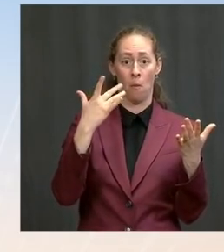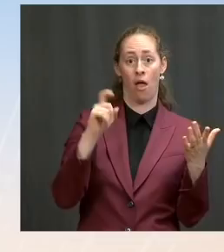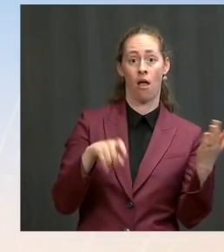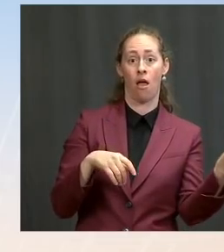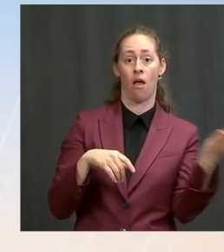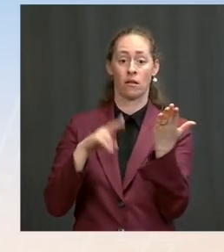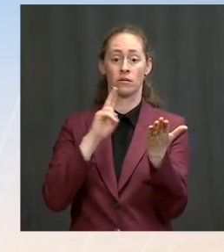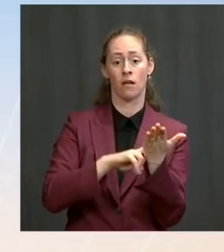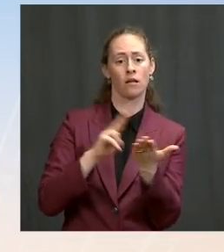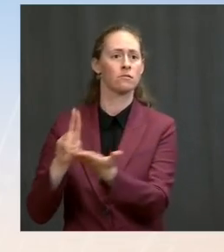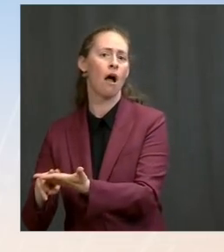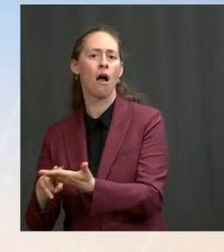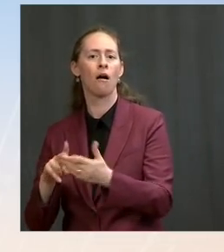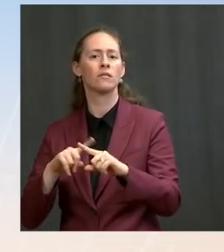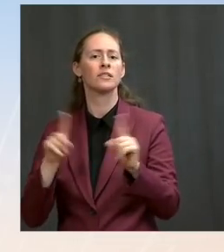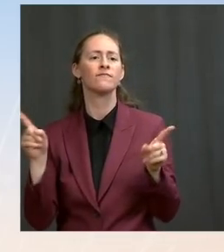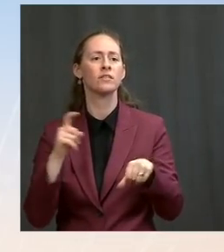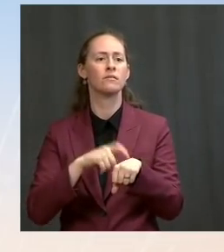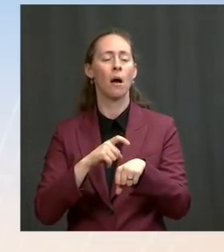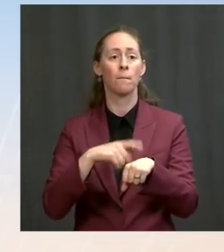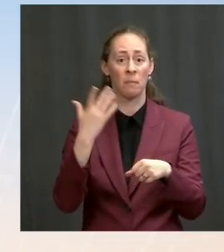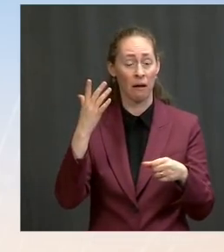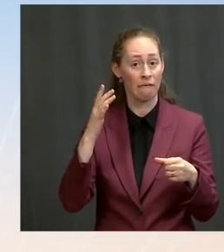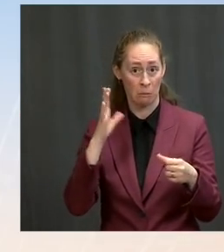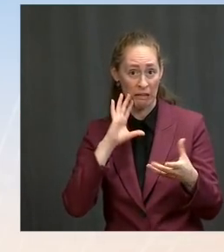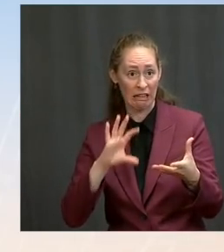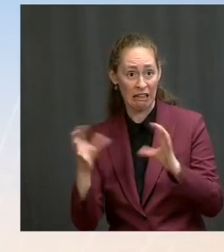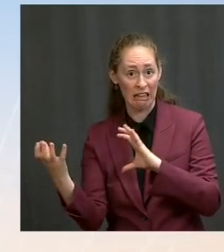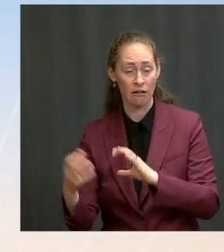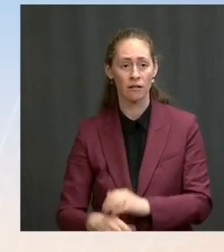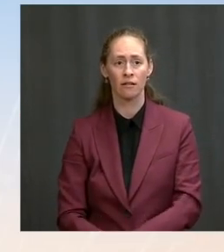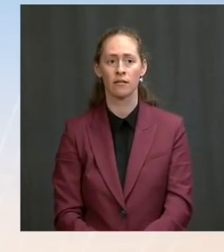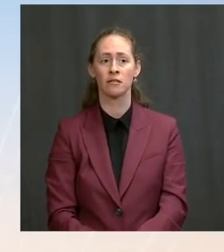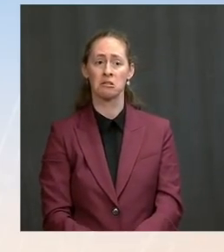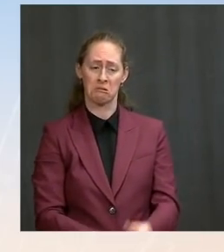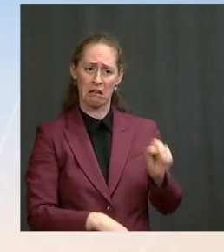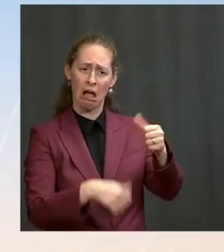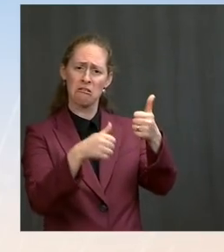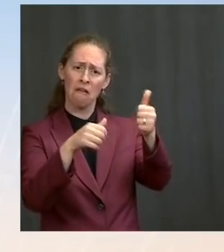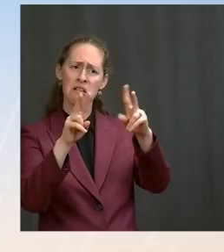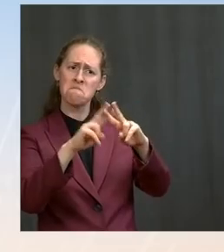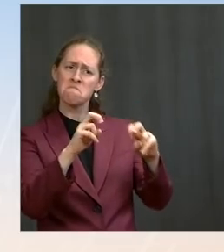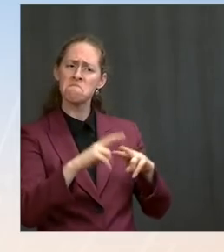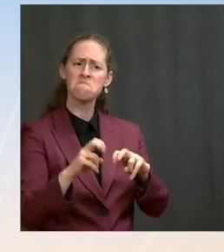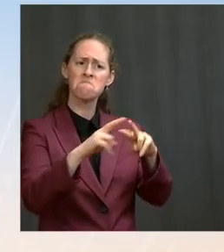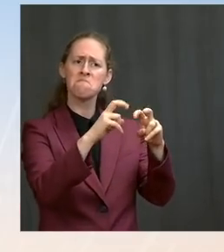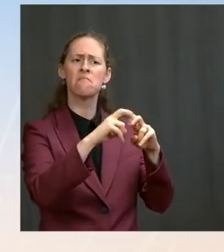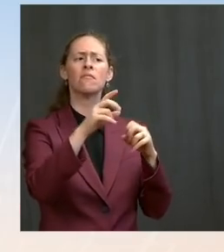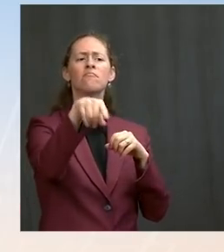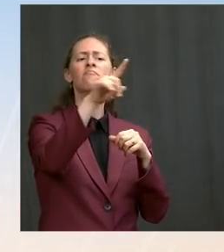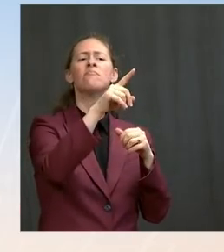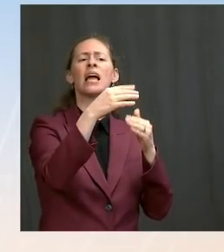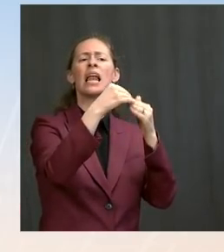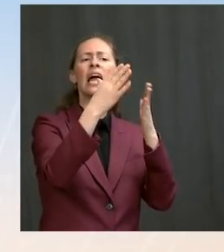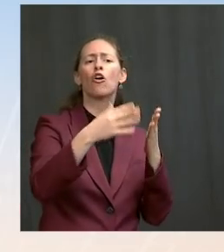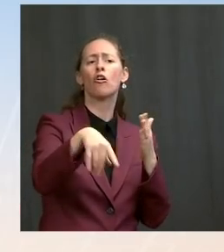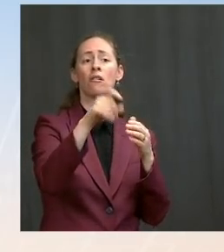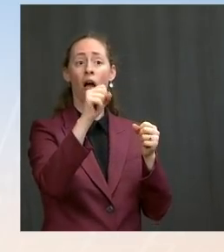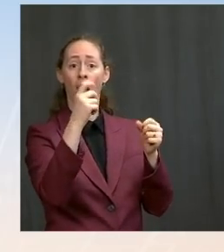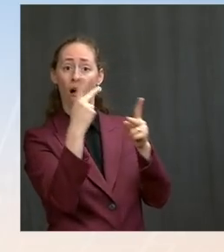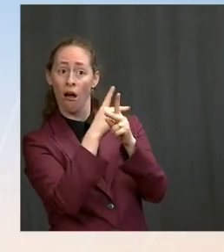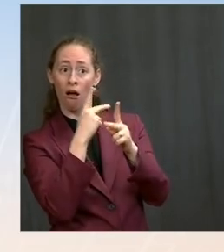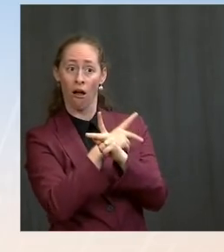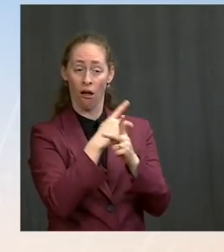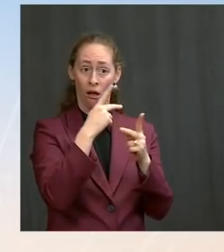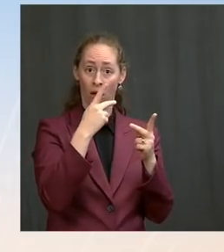you and to leaders to evaluate, and I will leave it to leaders in Congress to determine the sequencing and the process moving forward. The president looks